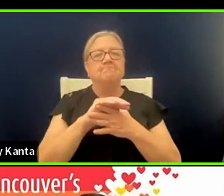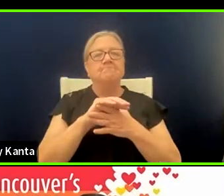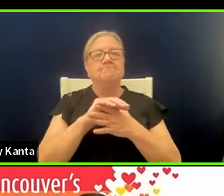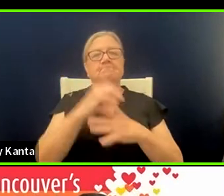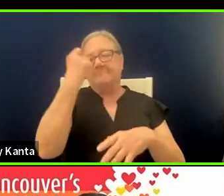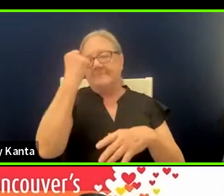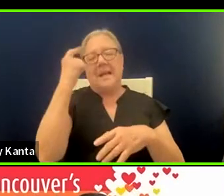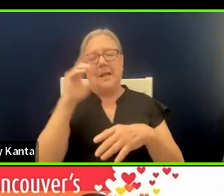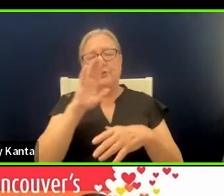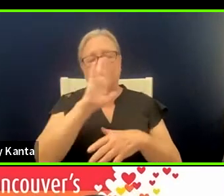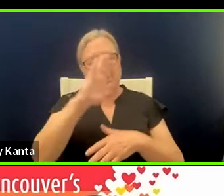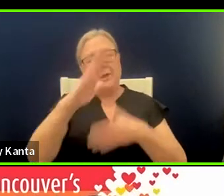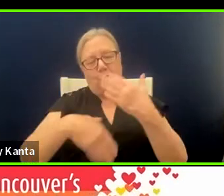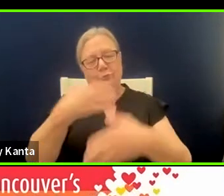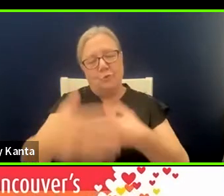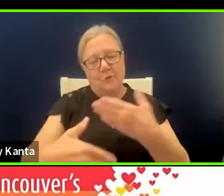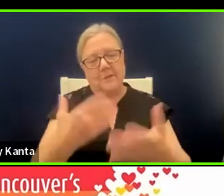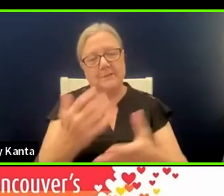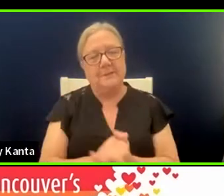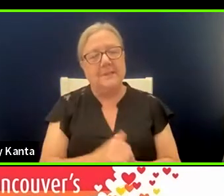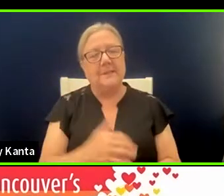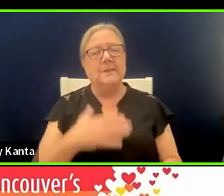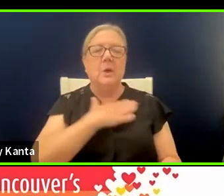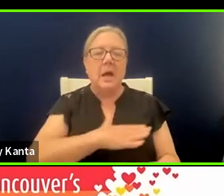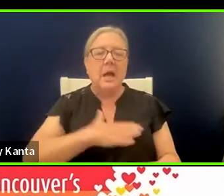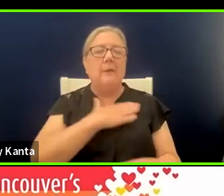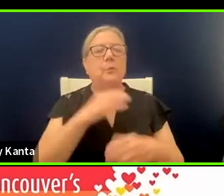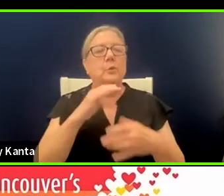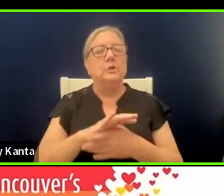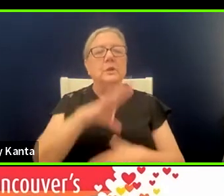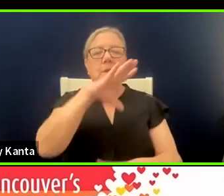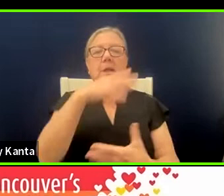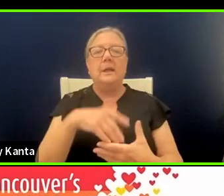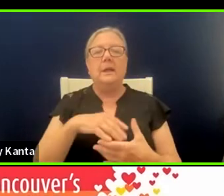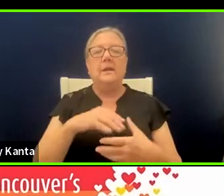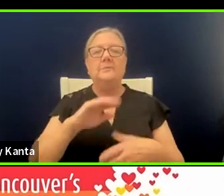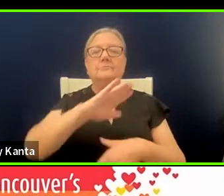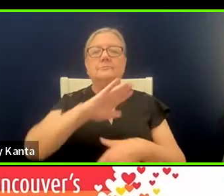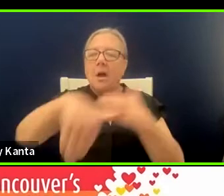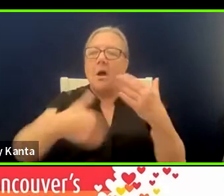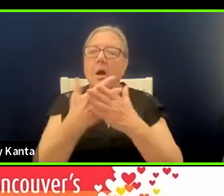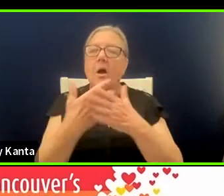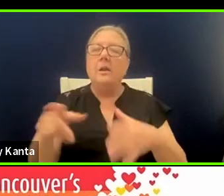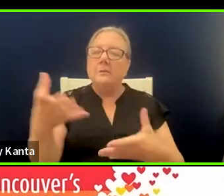process with you all and working through the challenge of that.